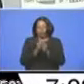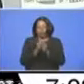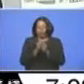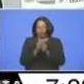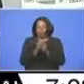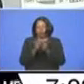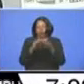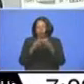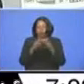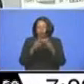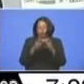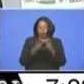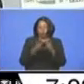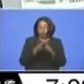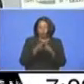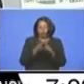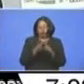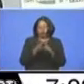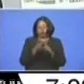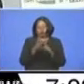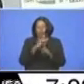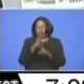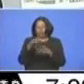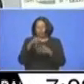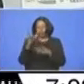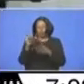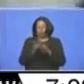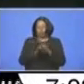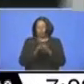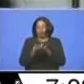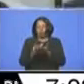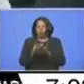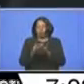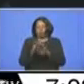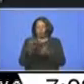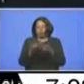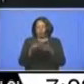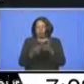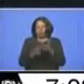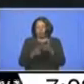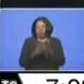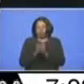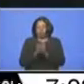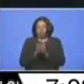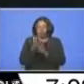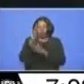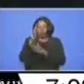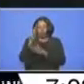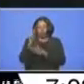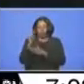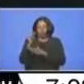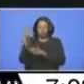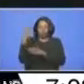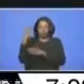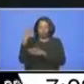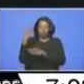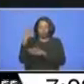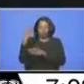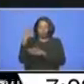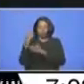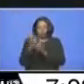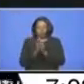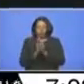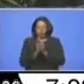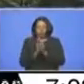speeches, in New York in 1 week's time. Well, the United Nations chief also dispelled the myth that